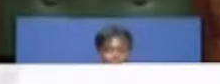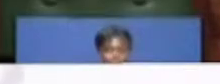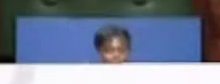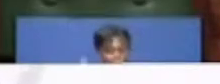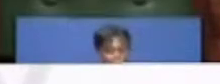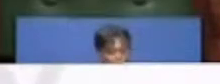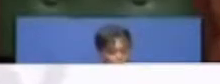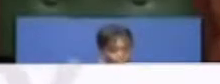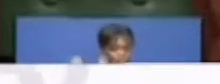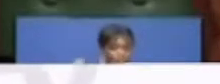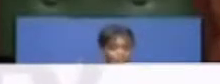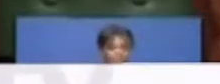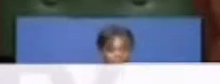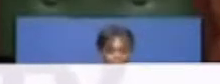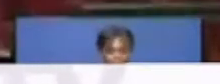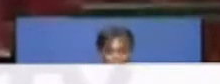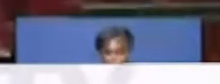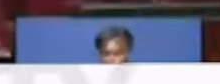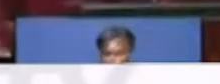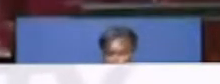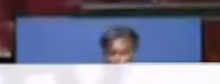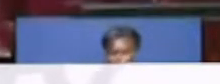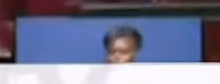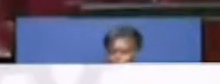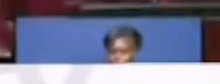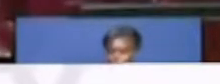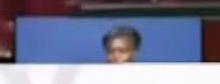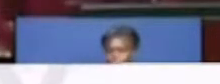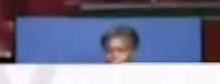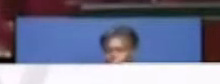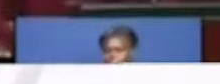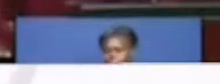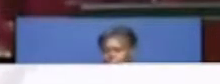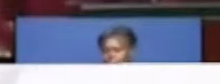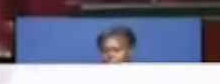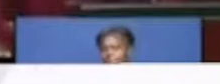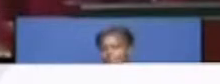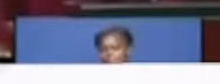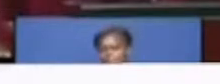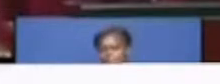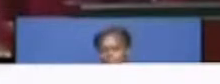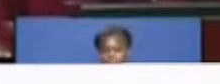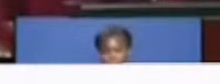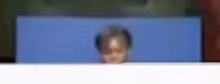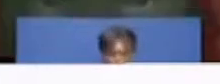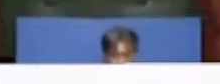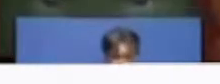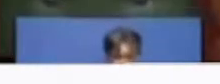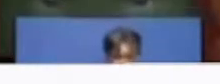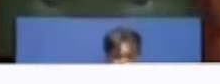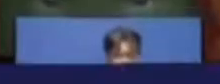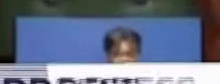is the only one that did not have a problem. In 1992,